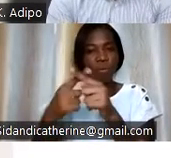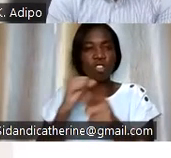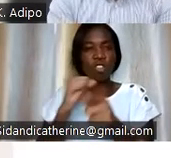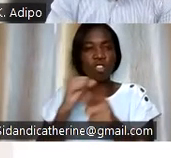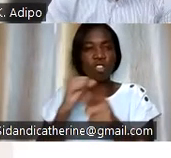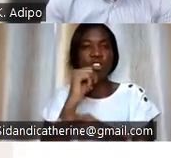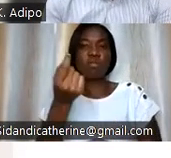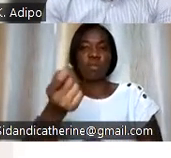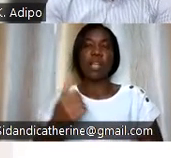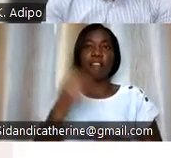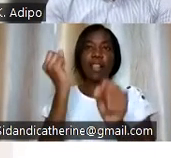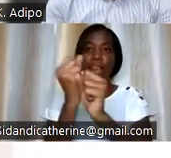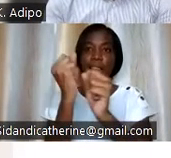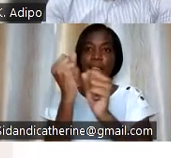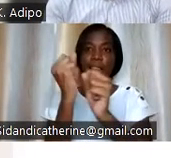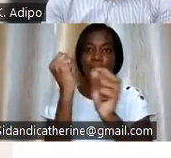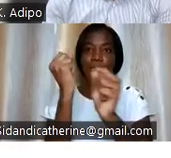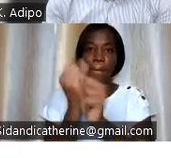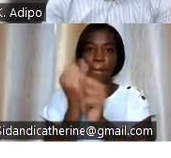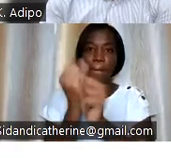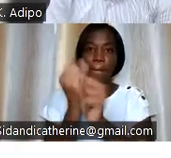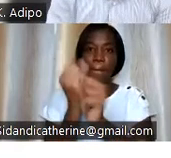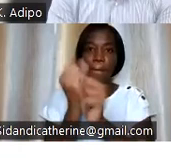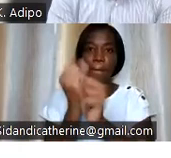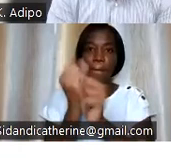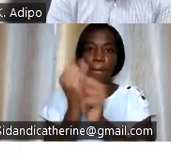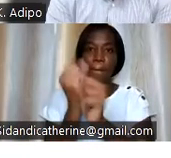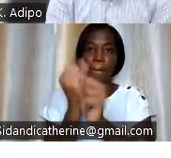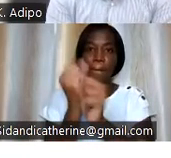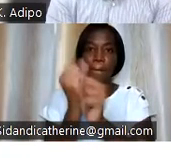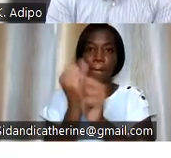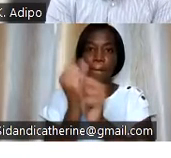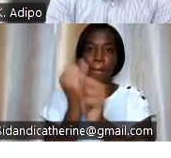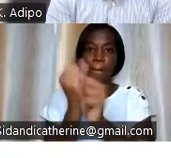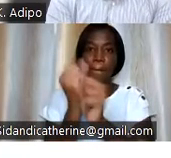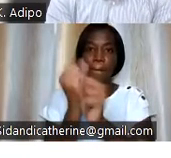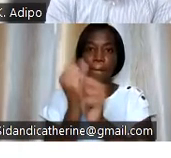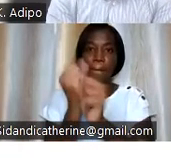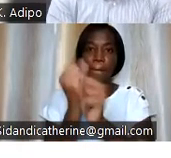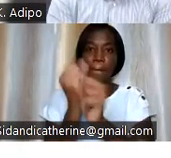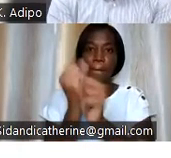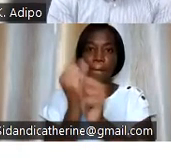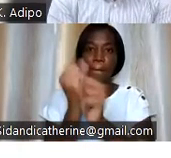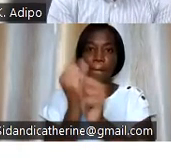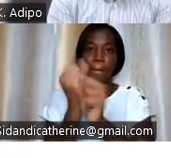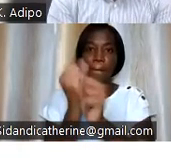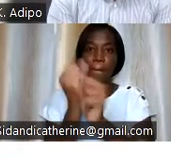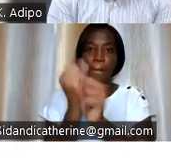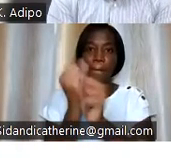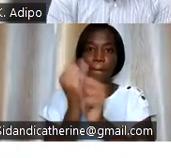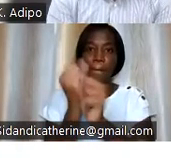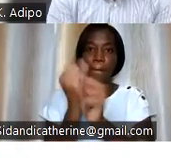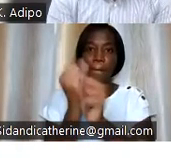with human capital matters. Today's topic, as many of